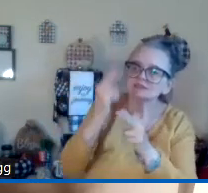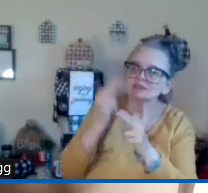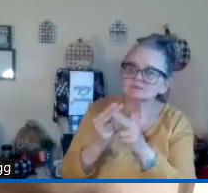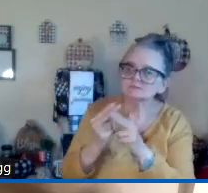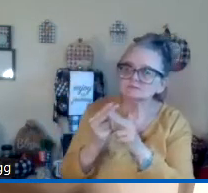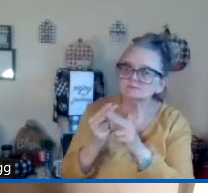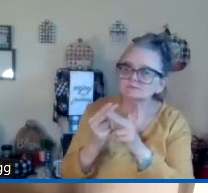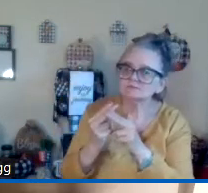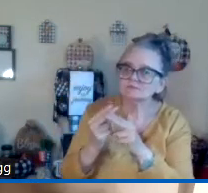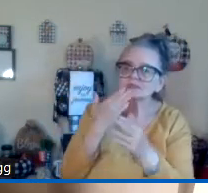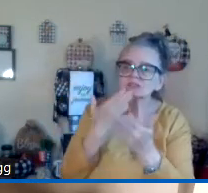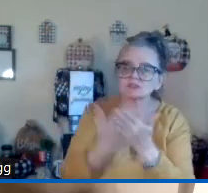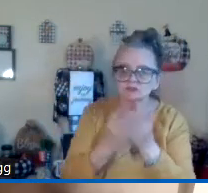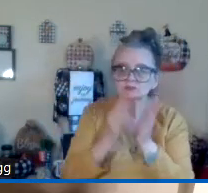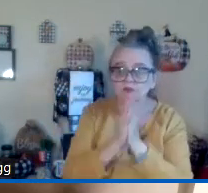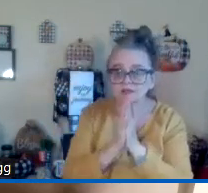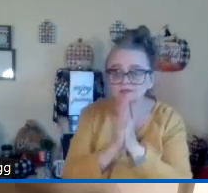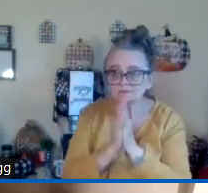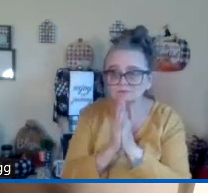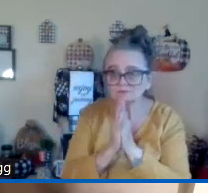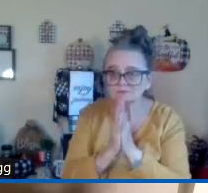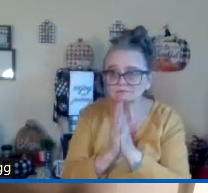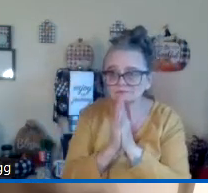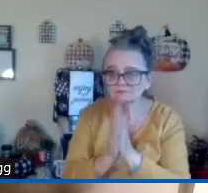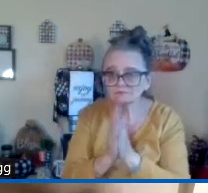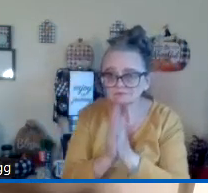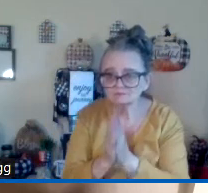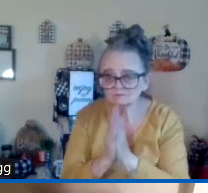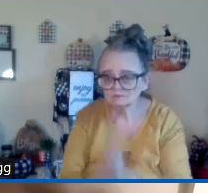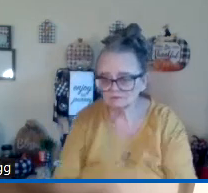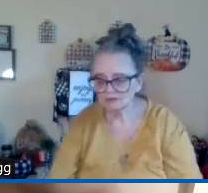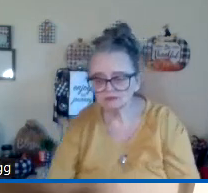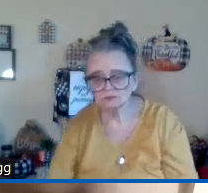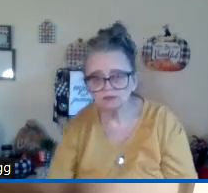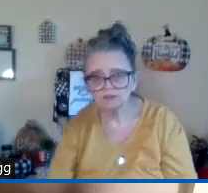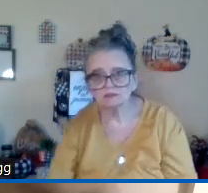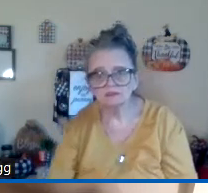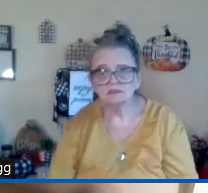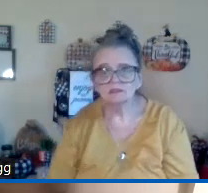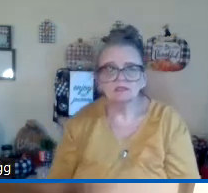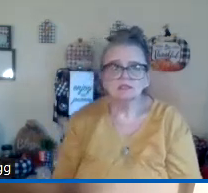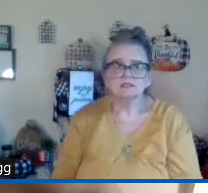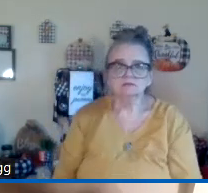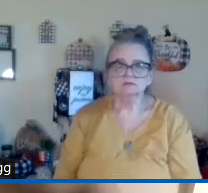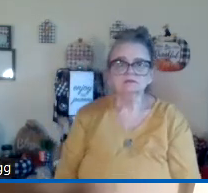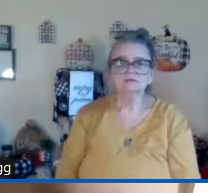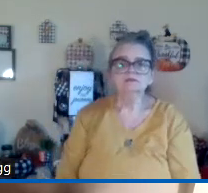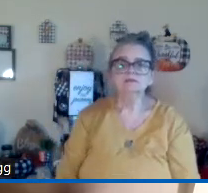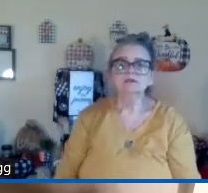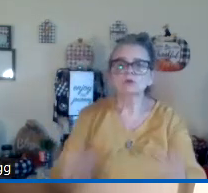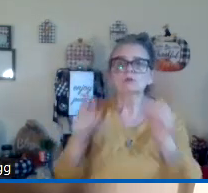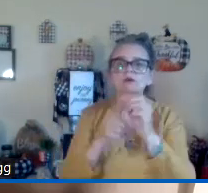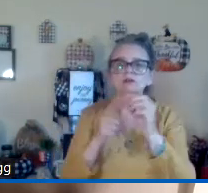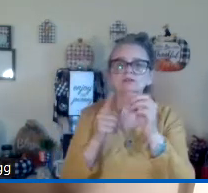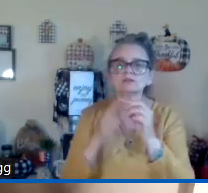will sell their bodies just to have money for food or drugs,